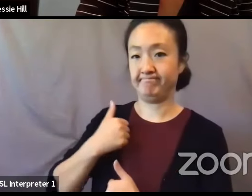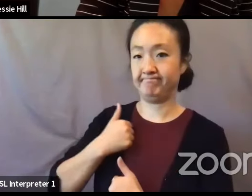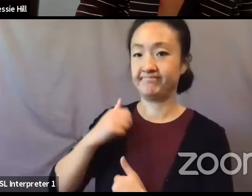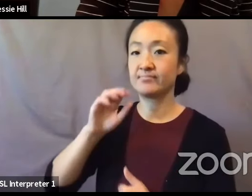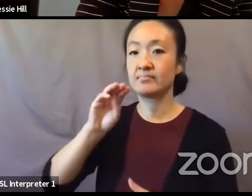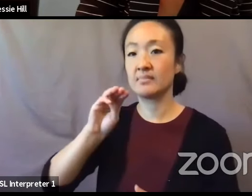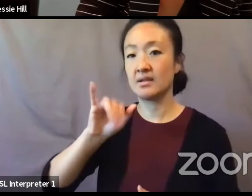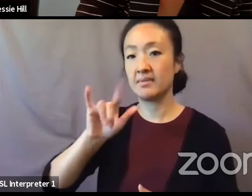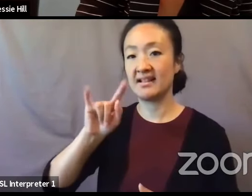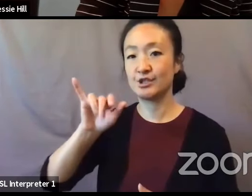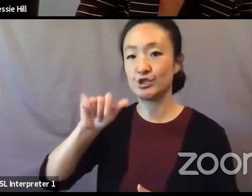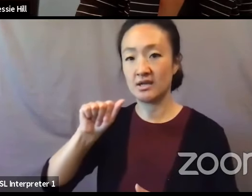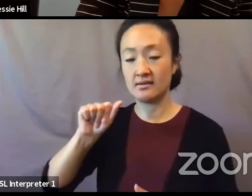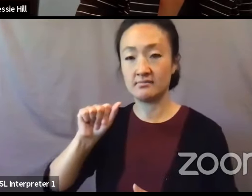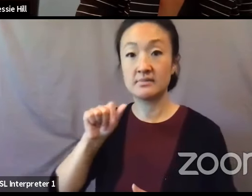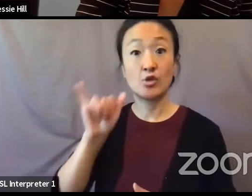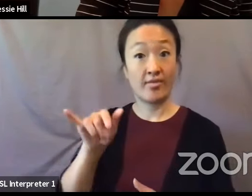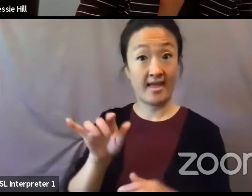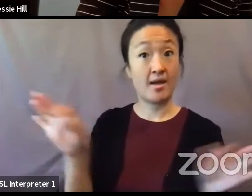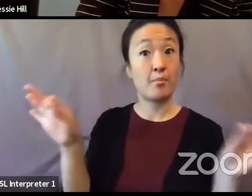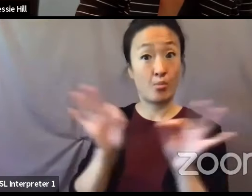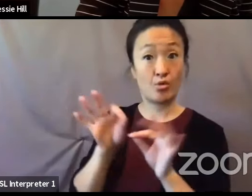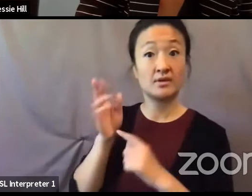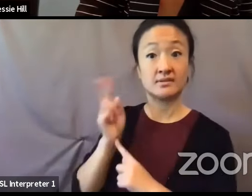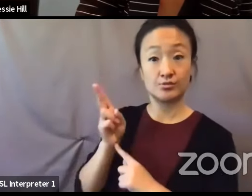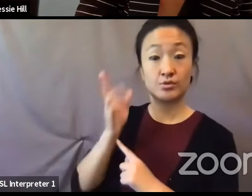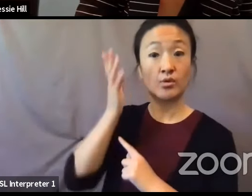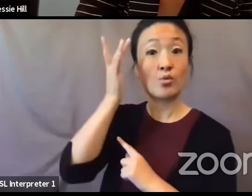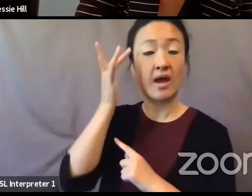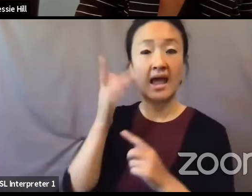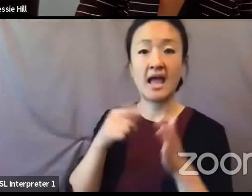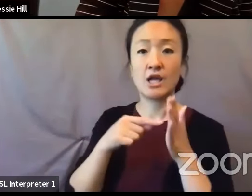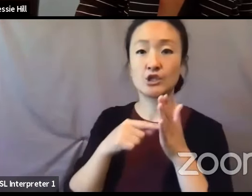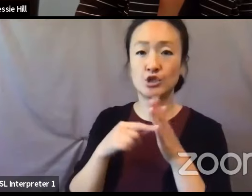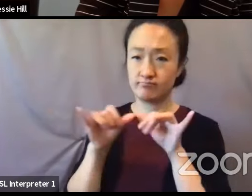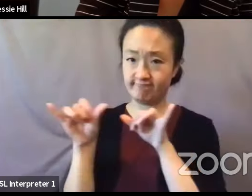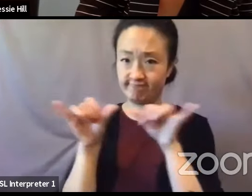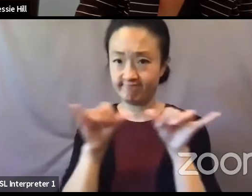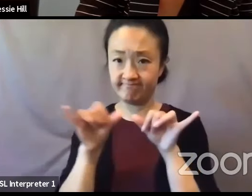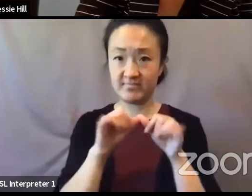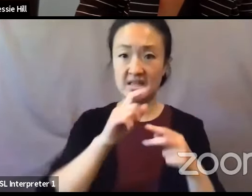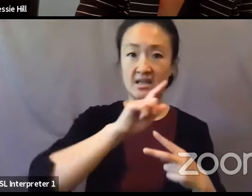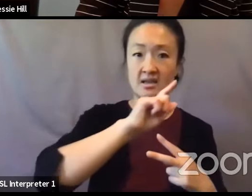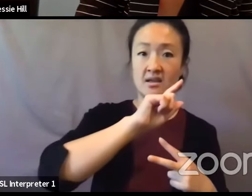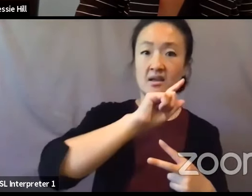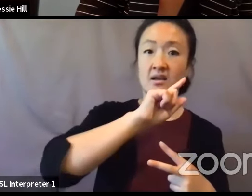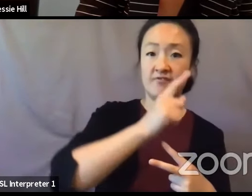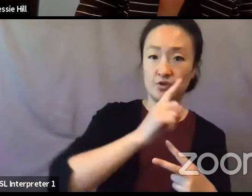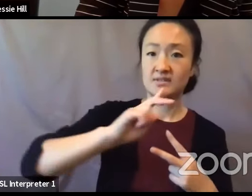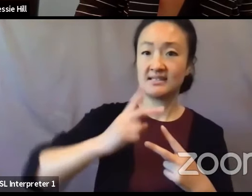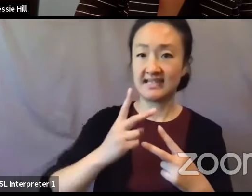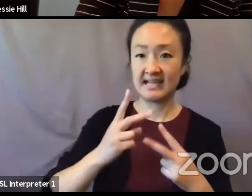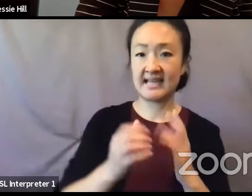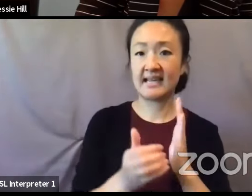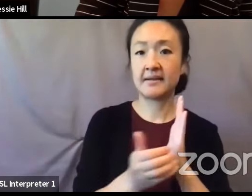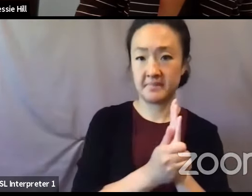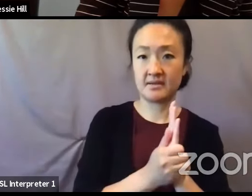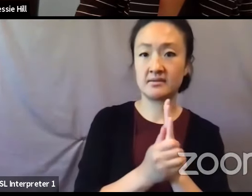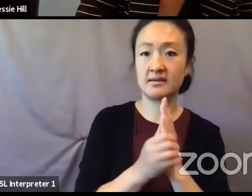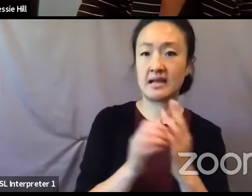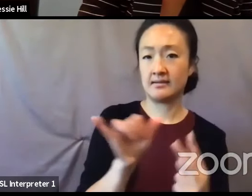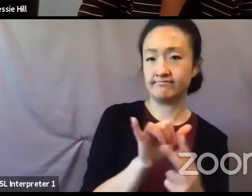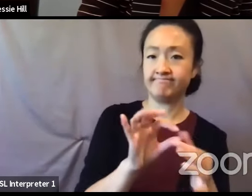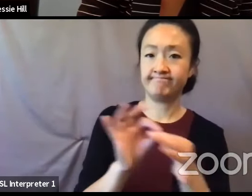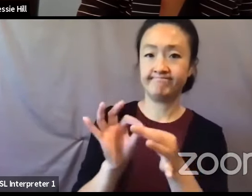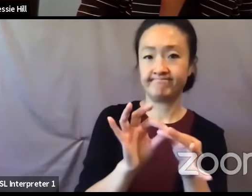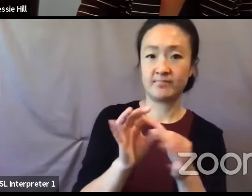important because it shows a commonality between the Second Amendment and the First Amendment as both